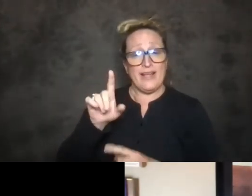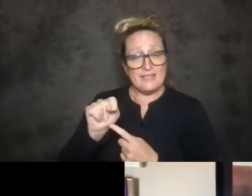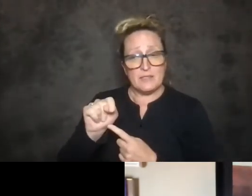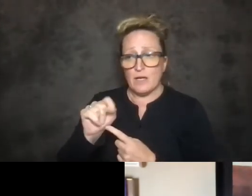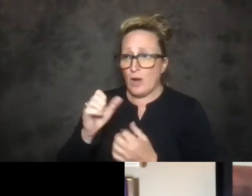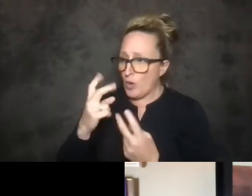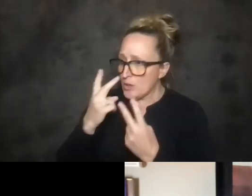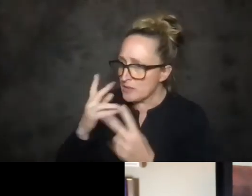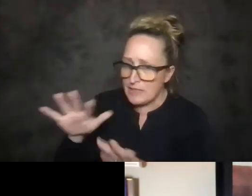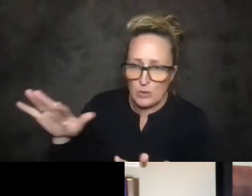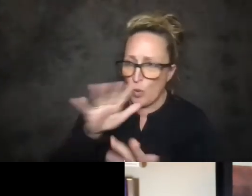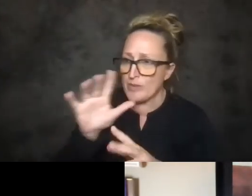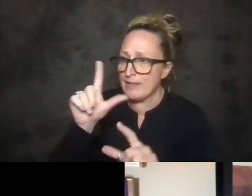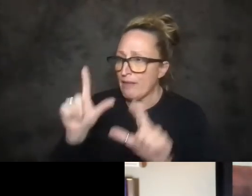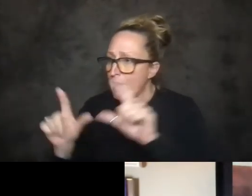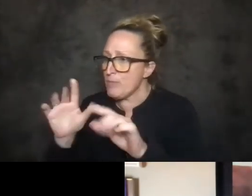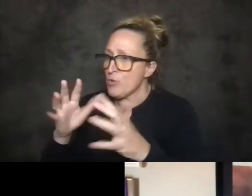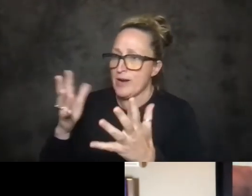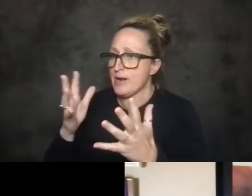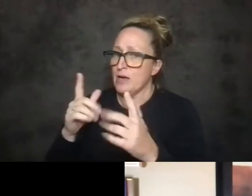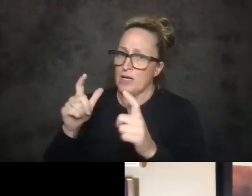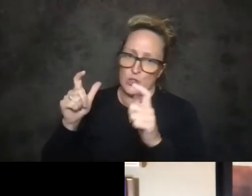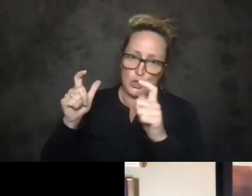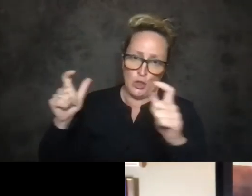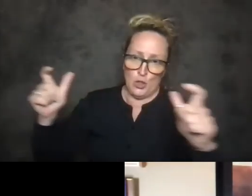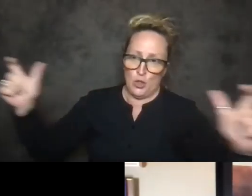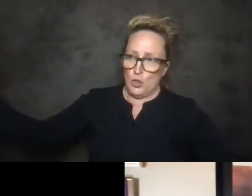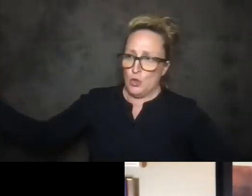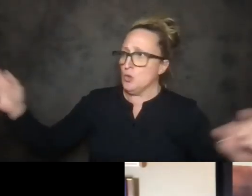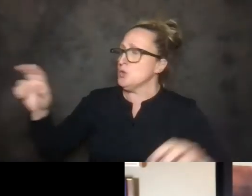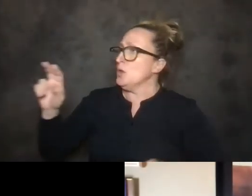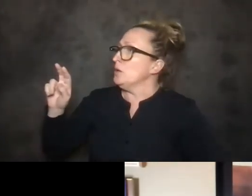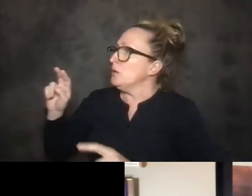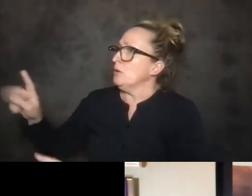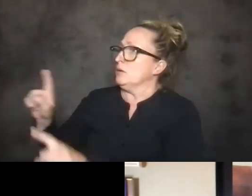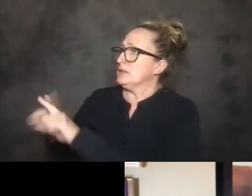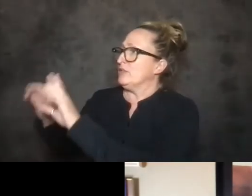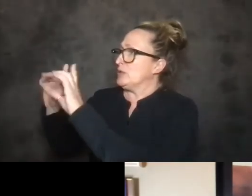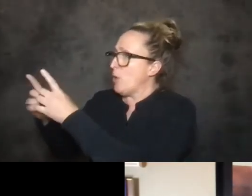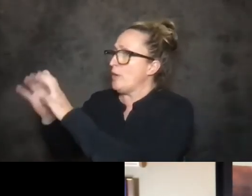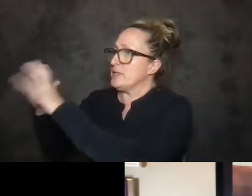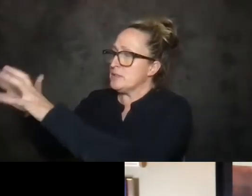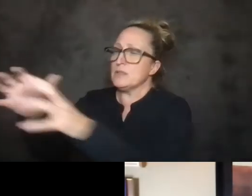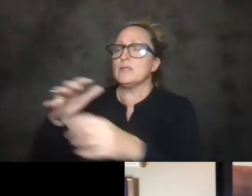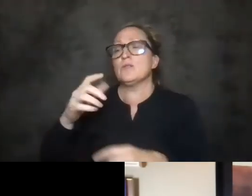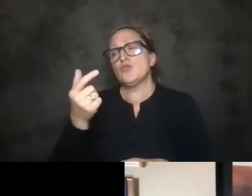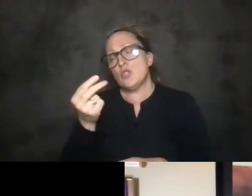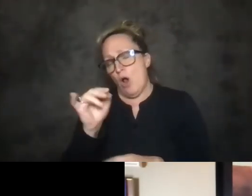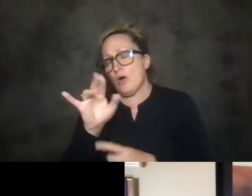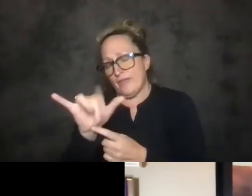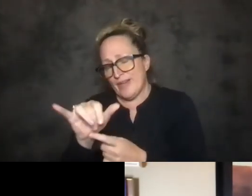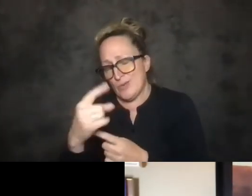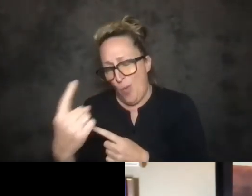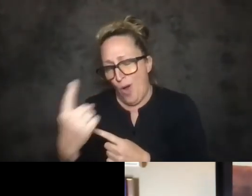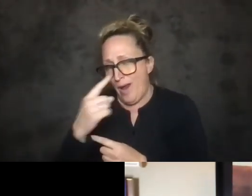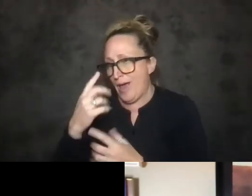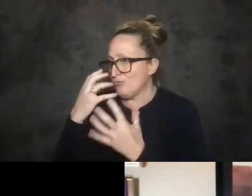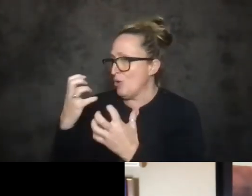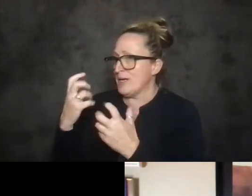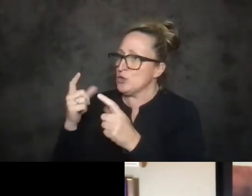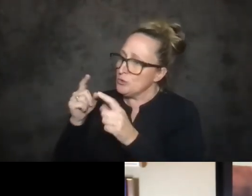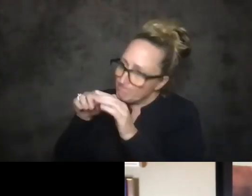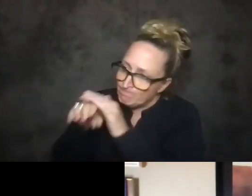I wanted to see what was in the library. I mean, of course, it's huge, and went to different departments. Of course, geography was one that I really wanted to go to